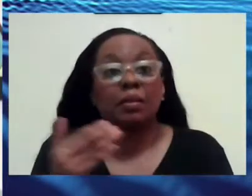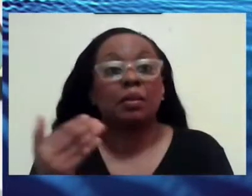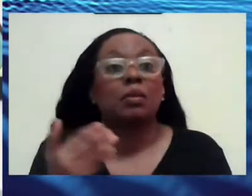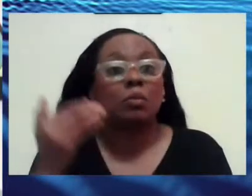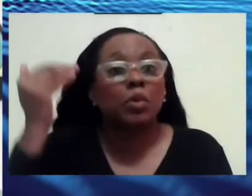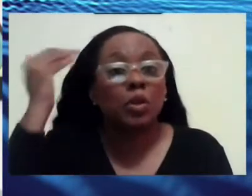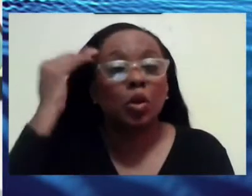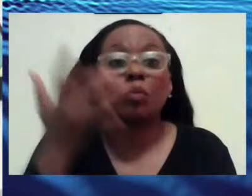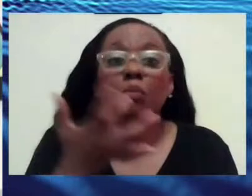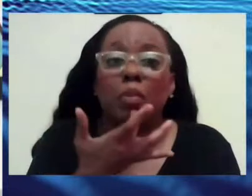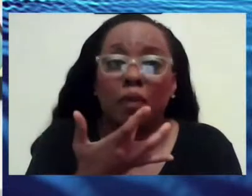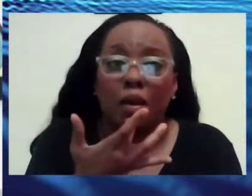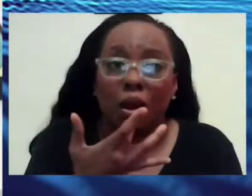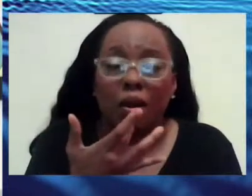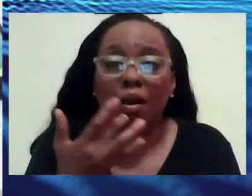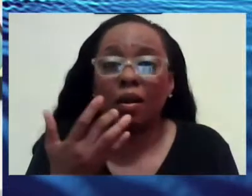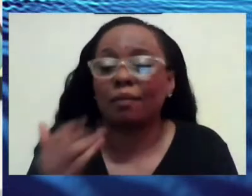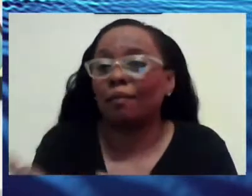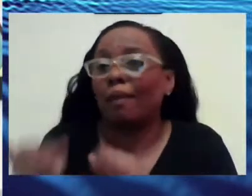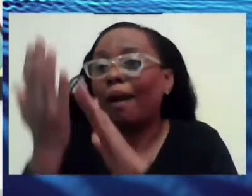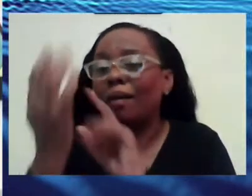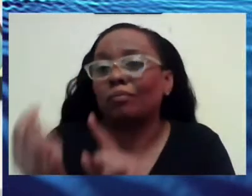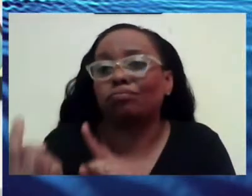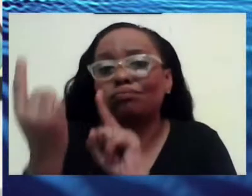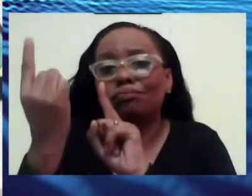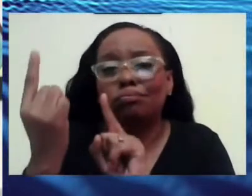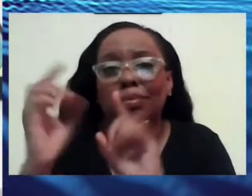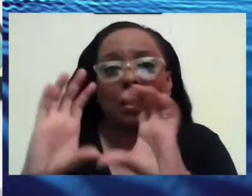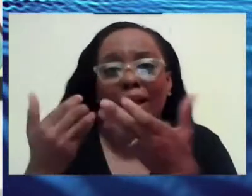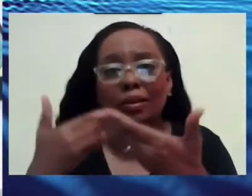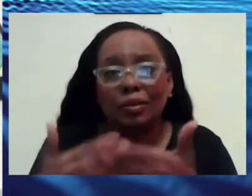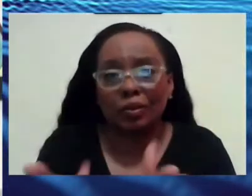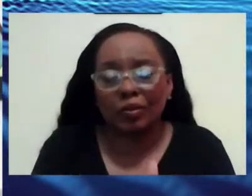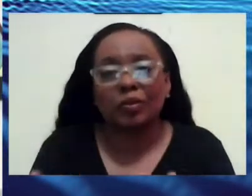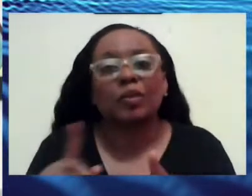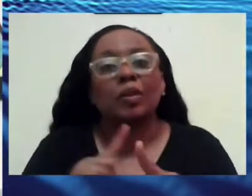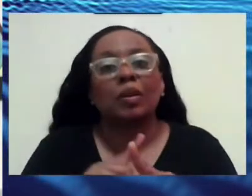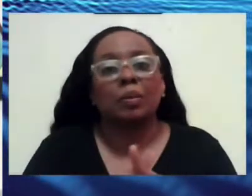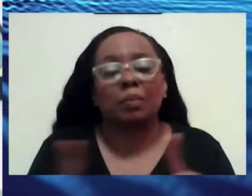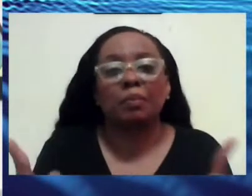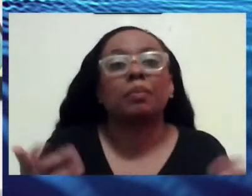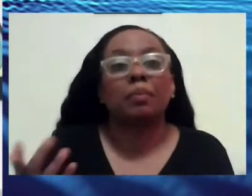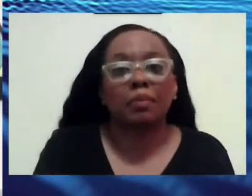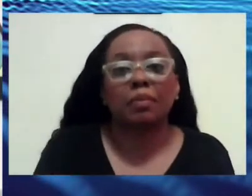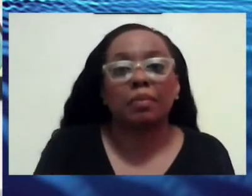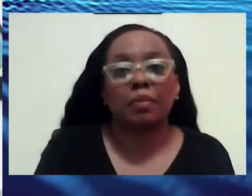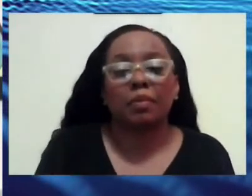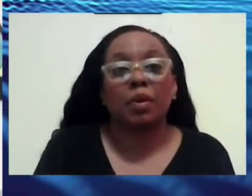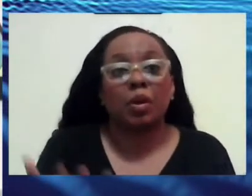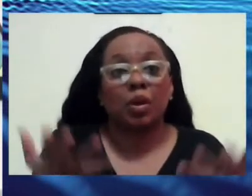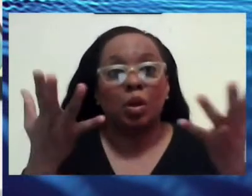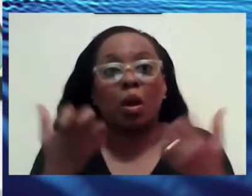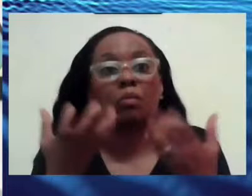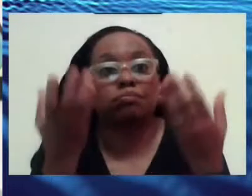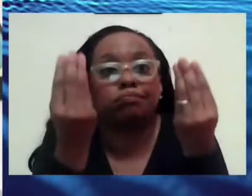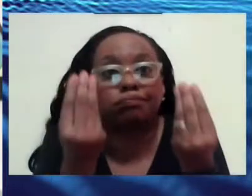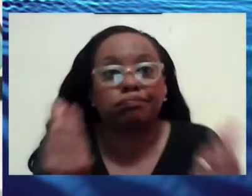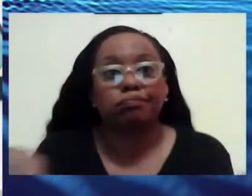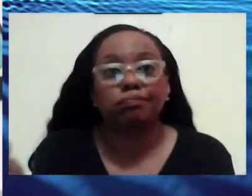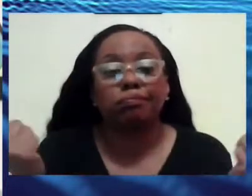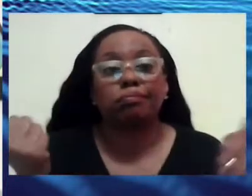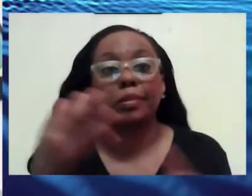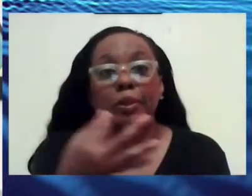vaccinations or whether it's now an issue of dust and environmental issues, the sooner that we can bring a resolution to this in the interest of